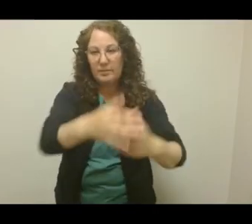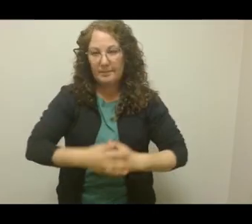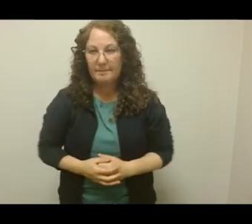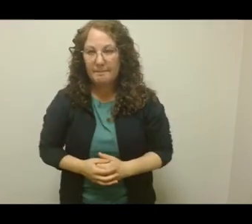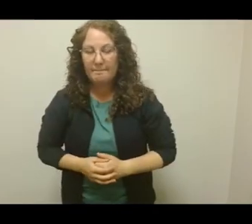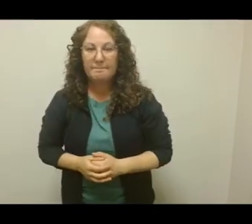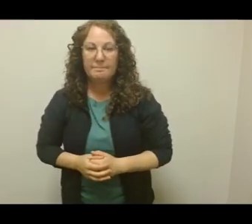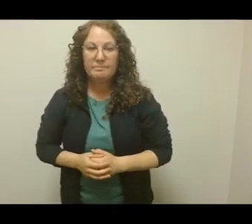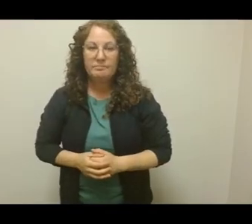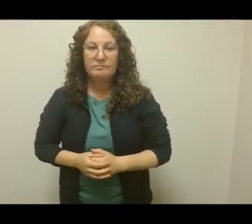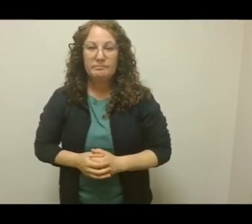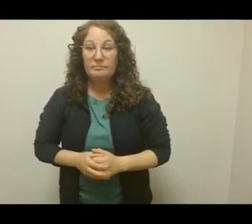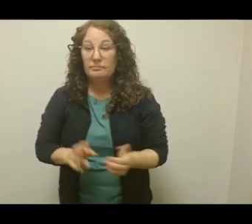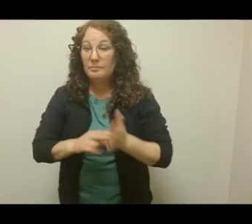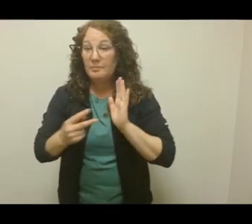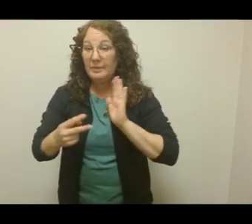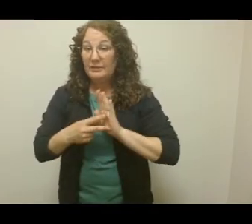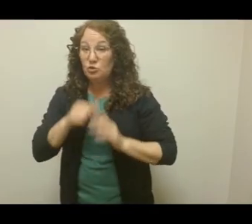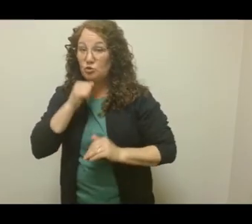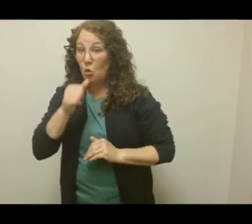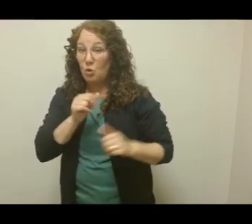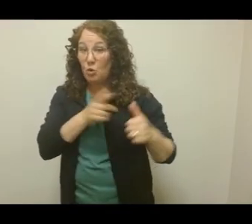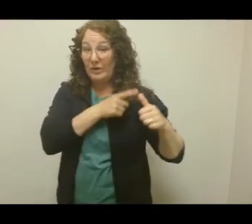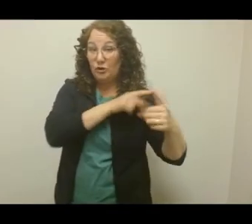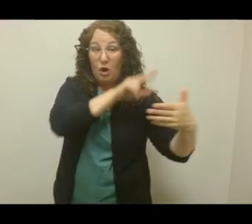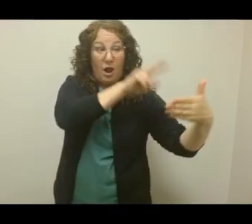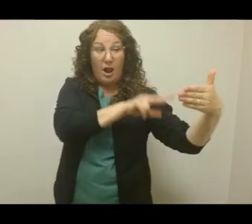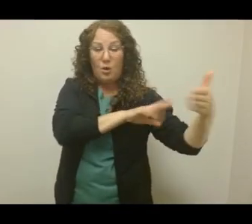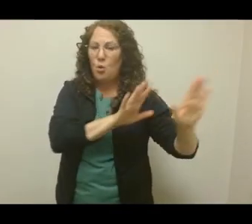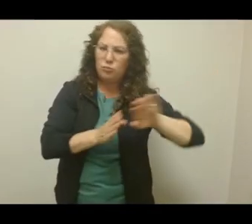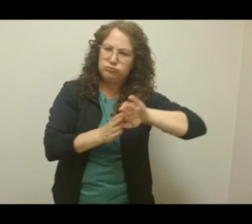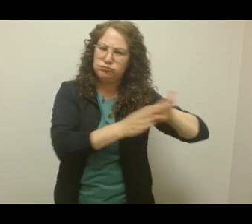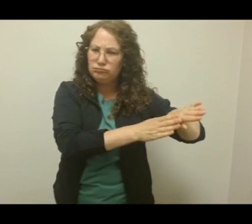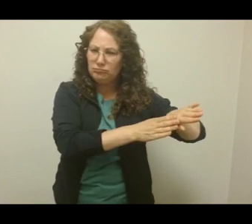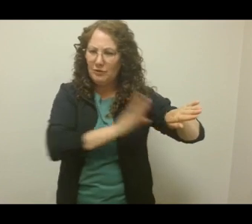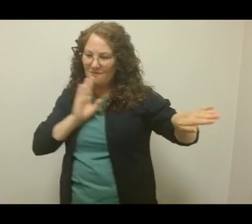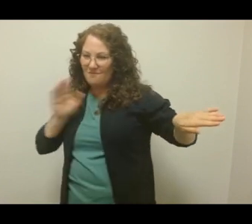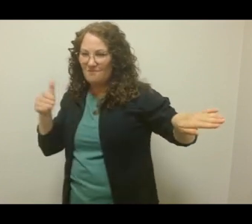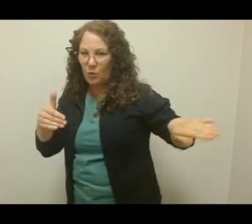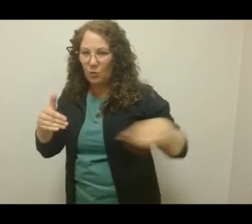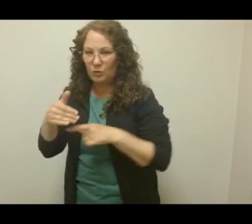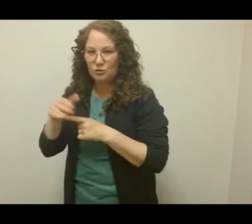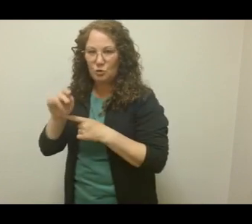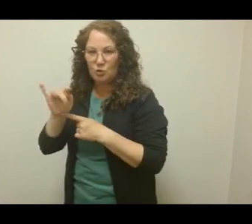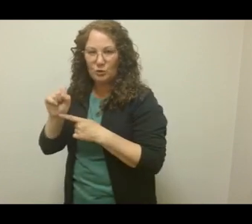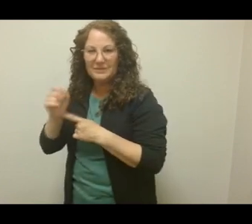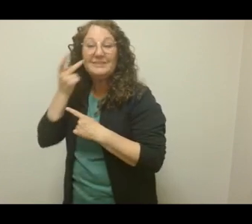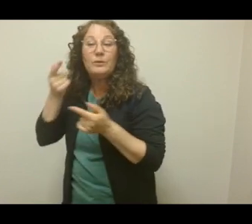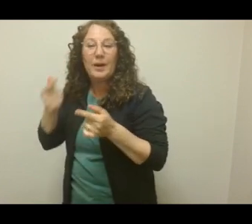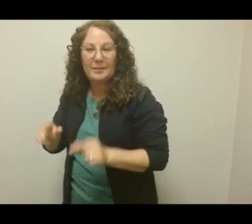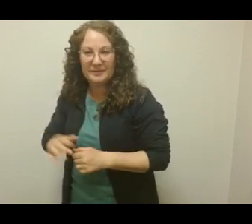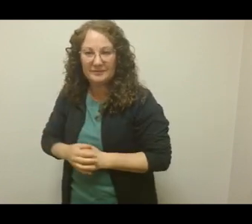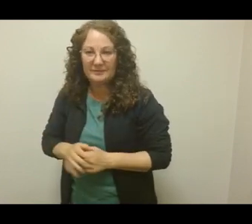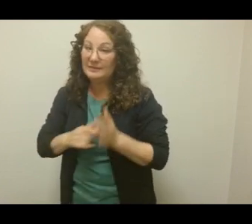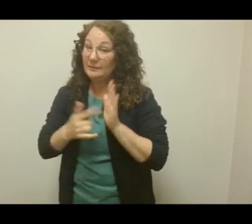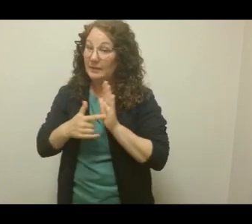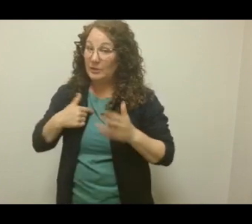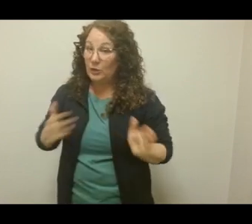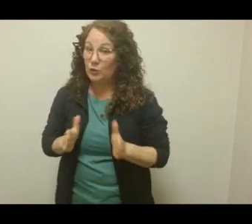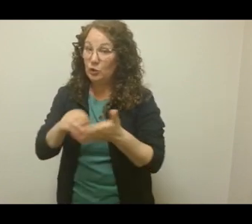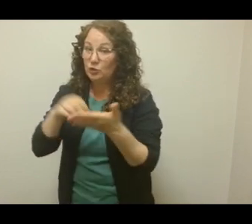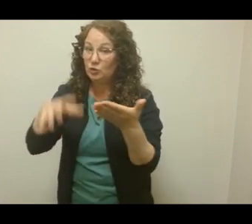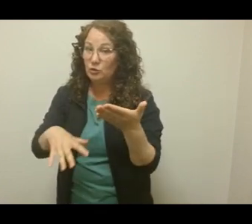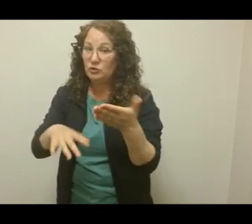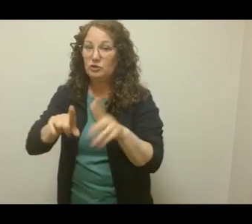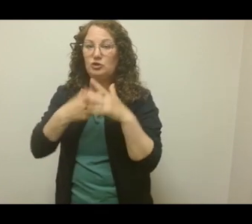So don't look at the original, just use your notes and see what happens. Sometimes I encourage students to start at the bottom